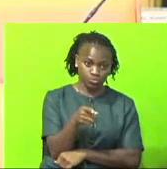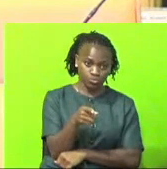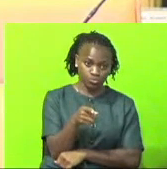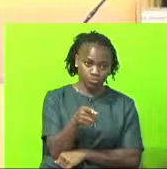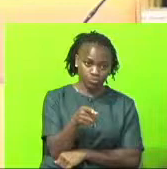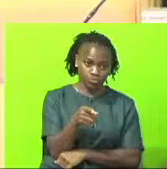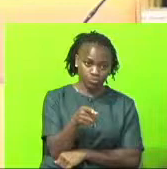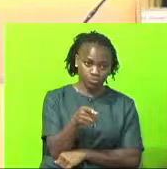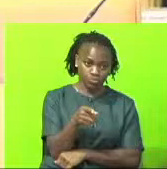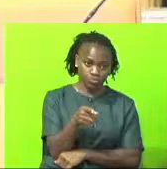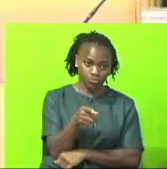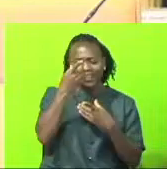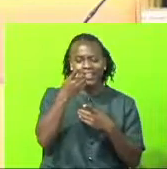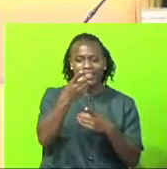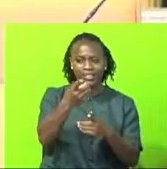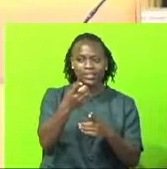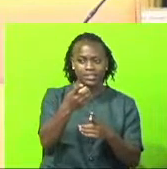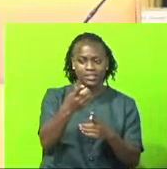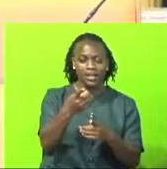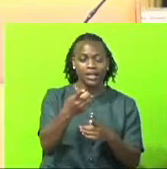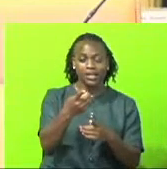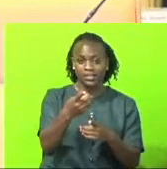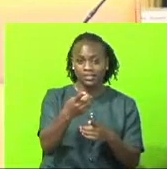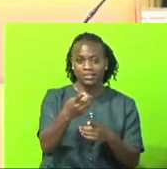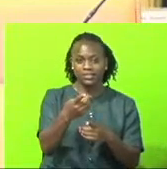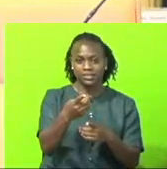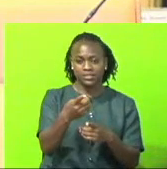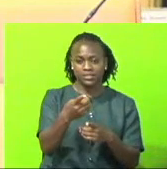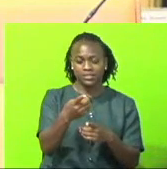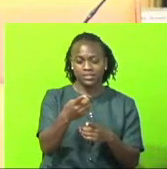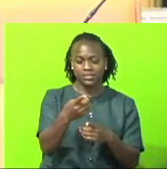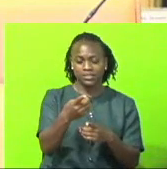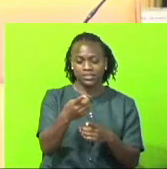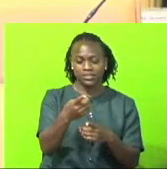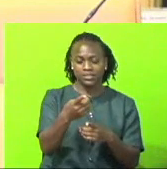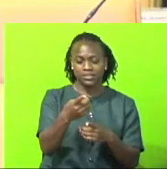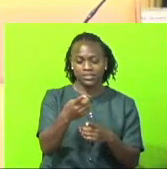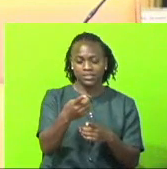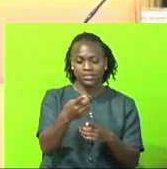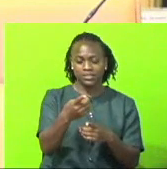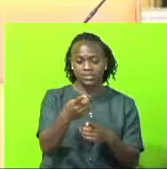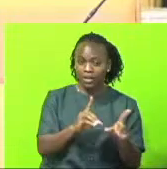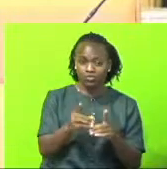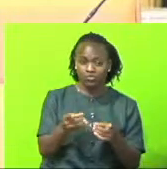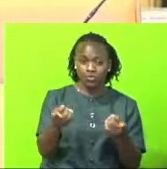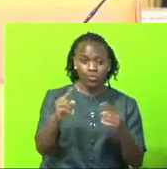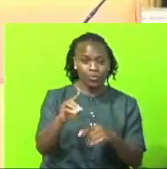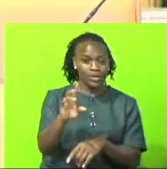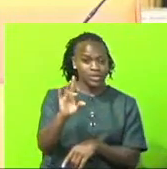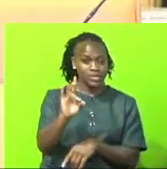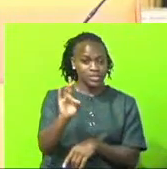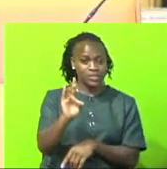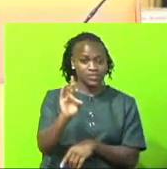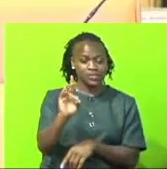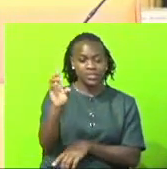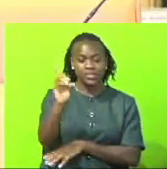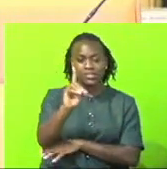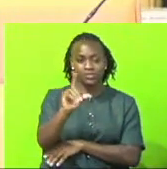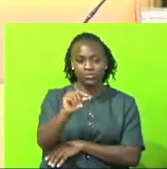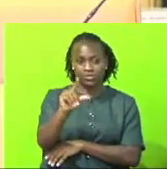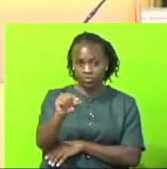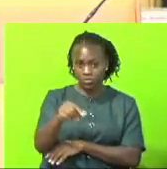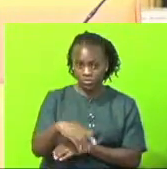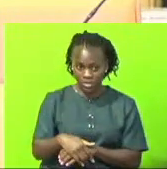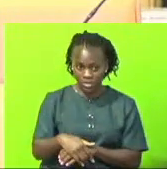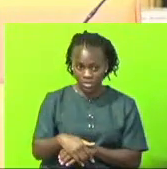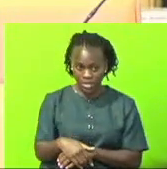decision ably given by Professor Michael Quay on 7th November 2020. Mr. Speaker, which